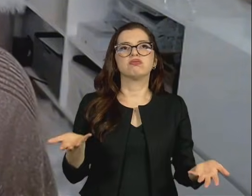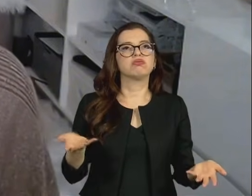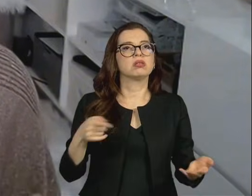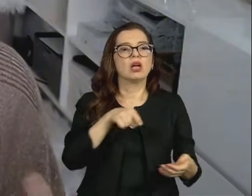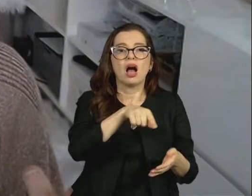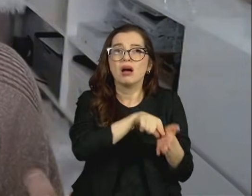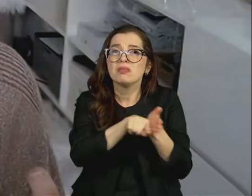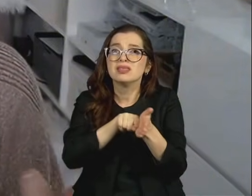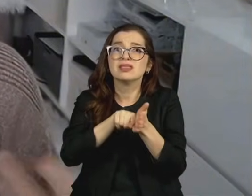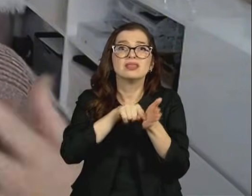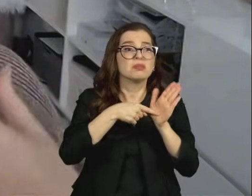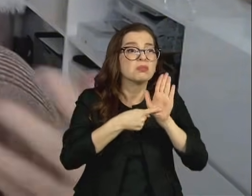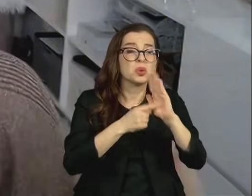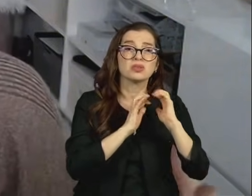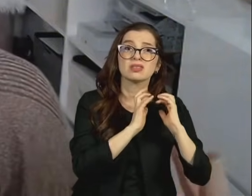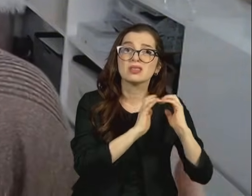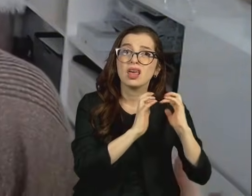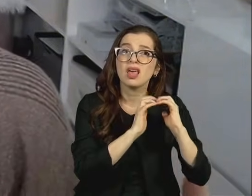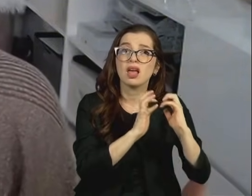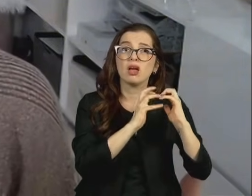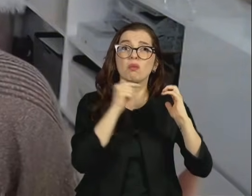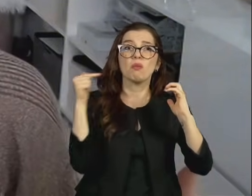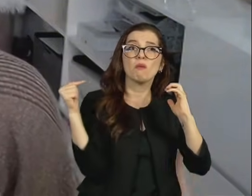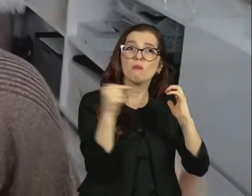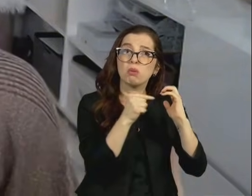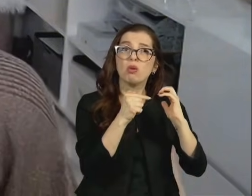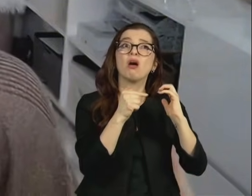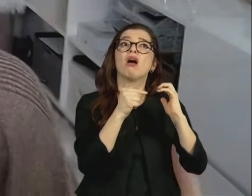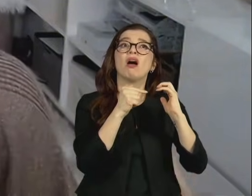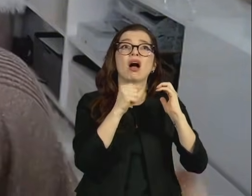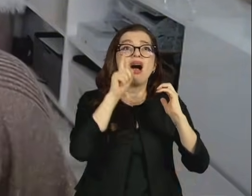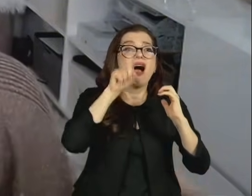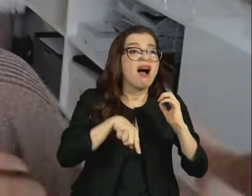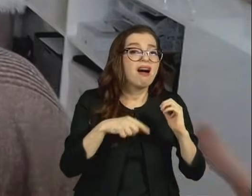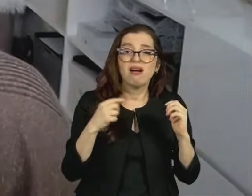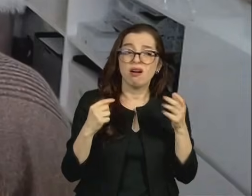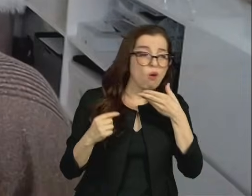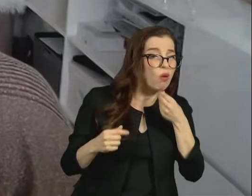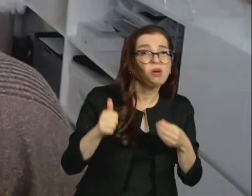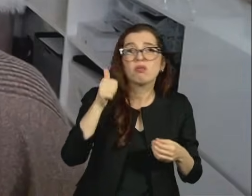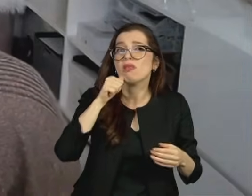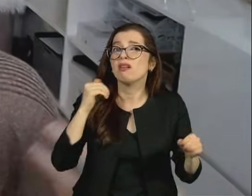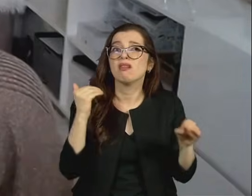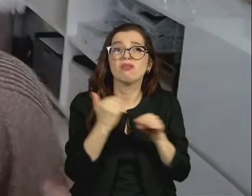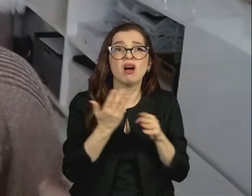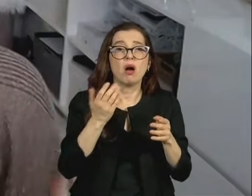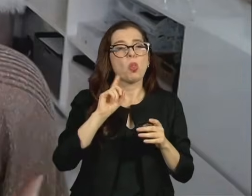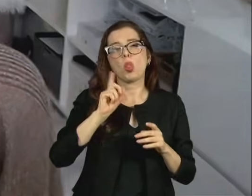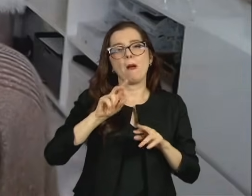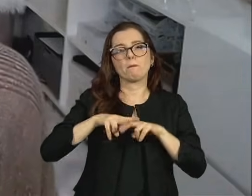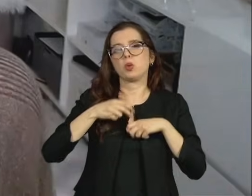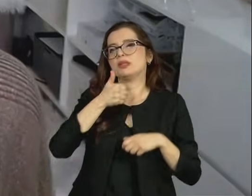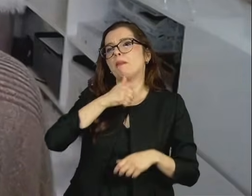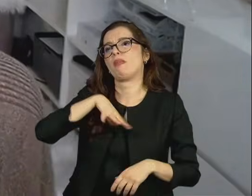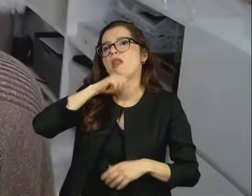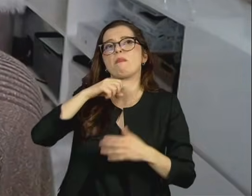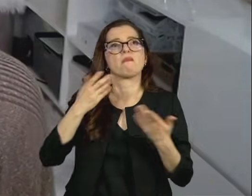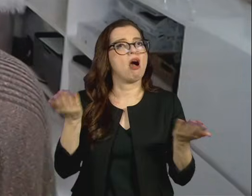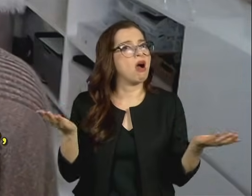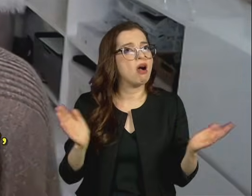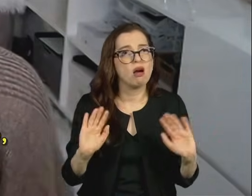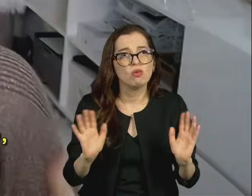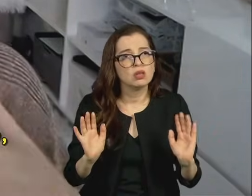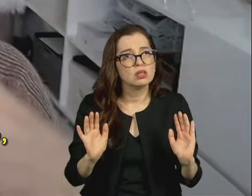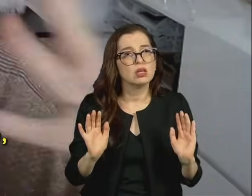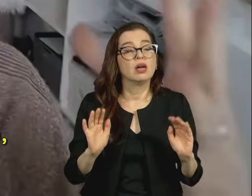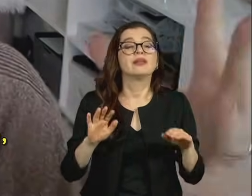that is that a lot of brain research has been done on men, and men don't go through menopause.